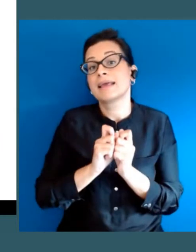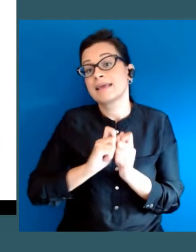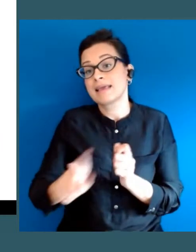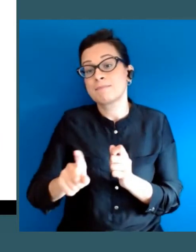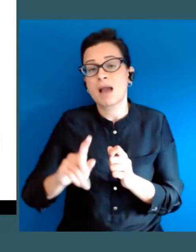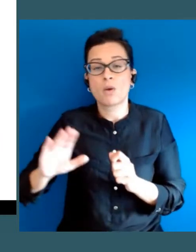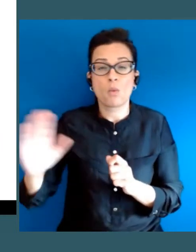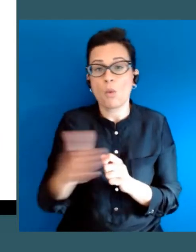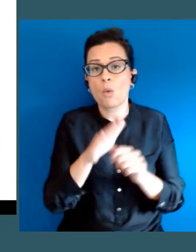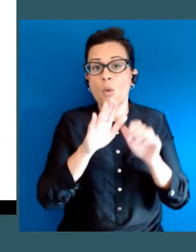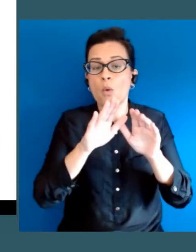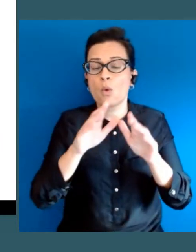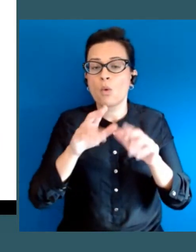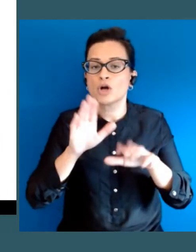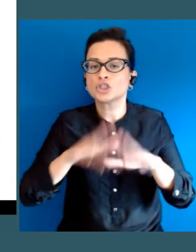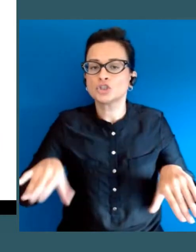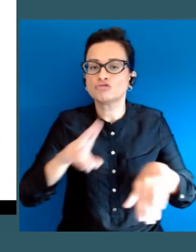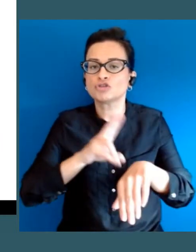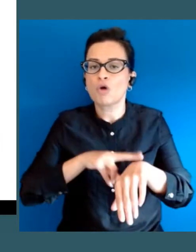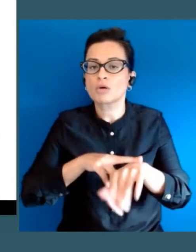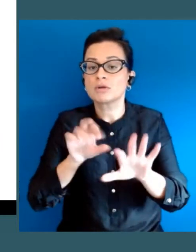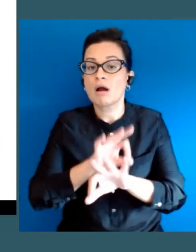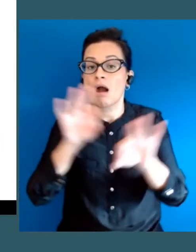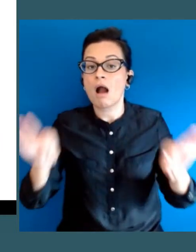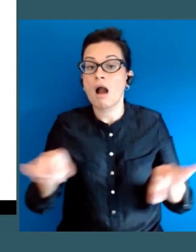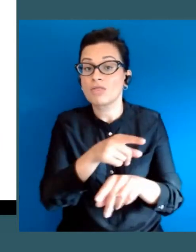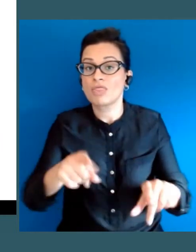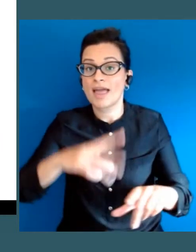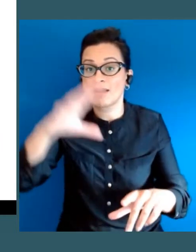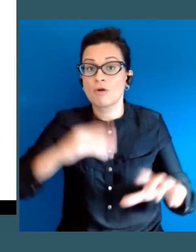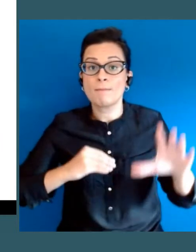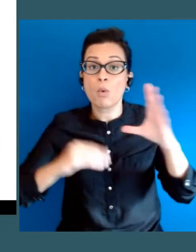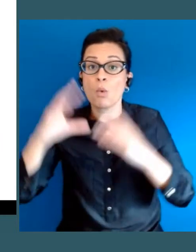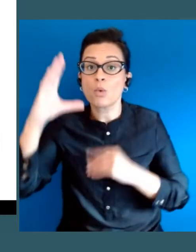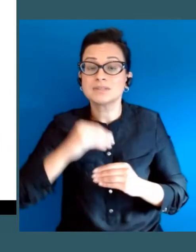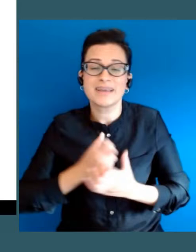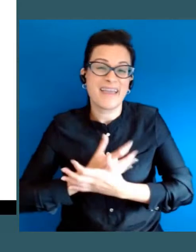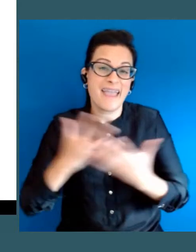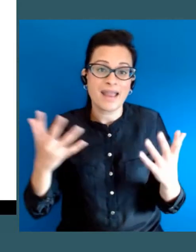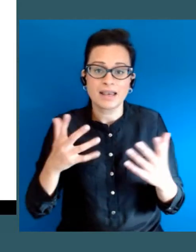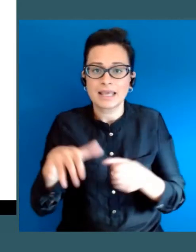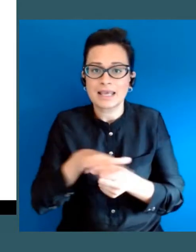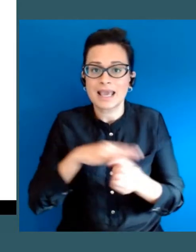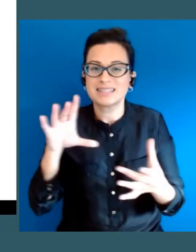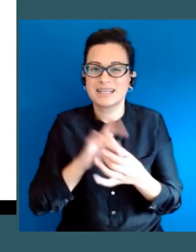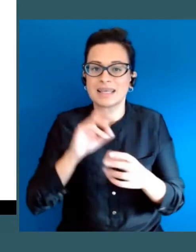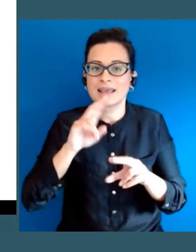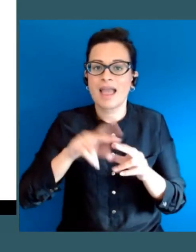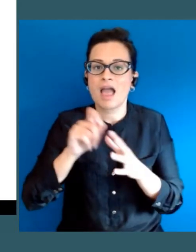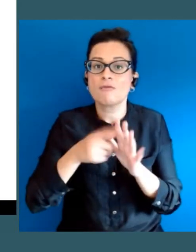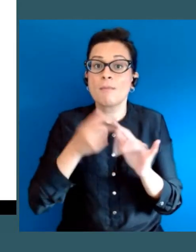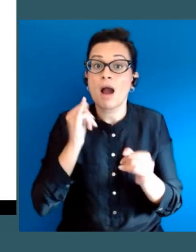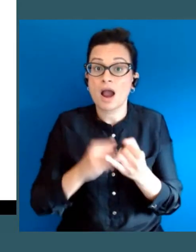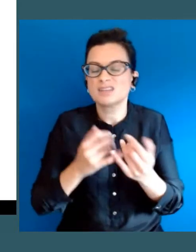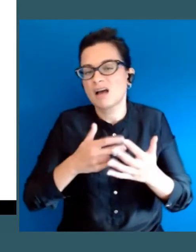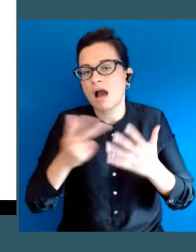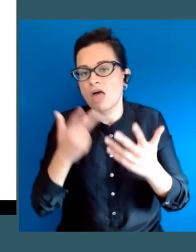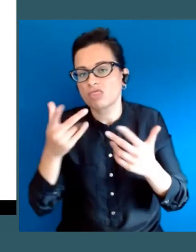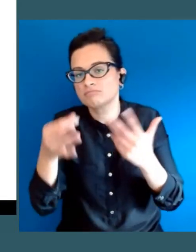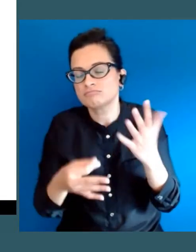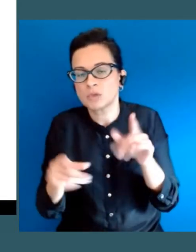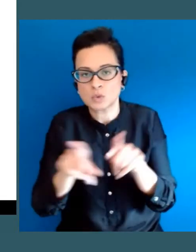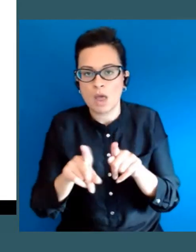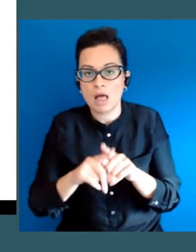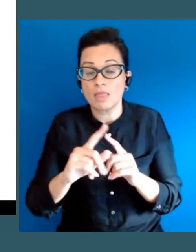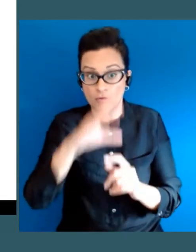the UK, and they're asked to report any cases of FPIES, amongst other conditions. And if they do report a case, then what